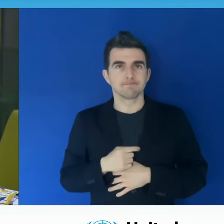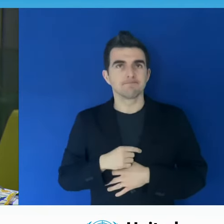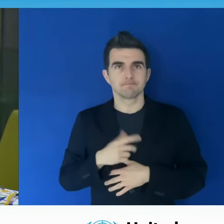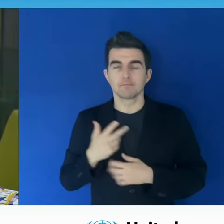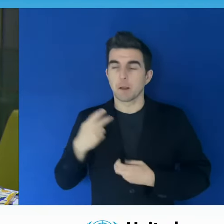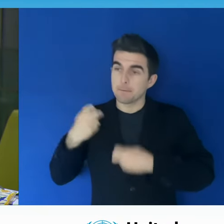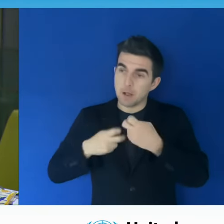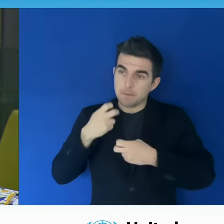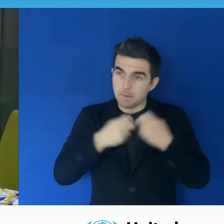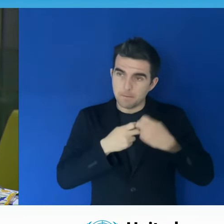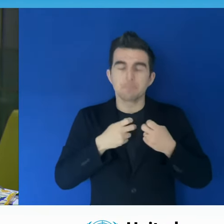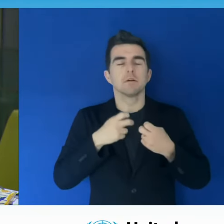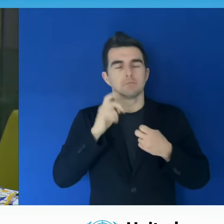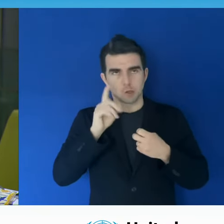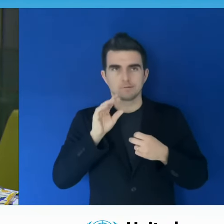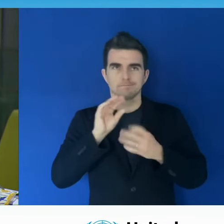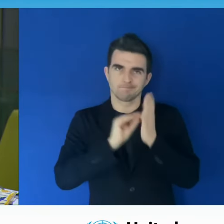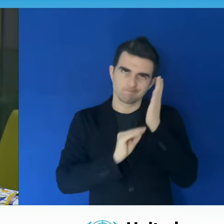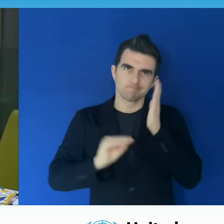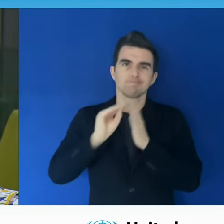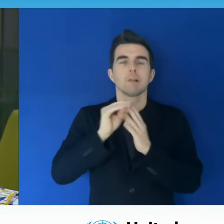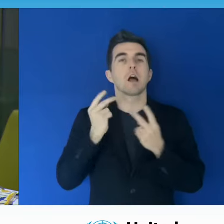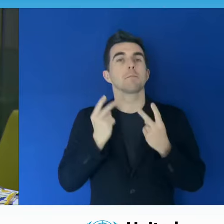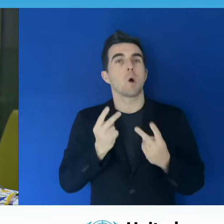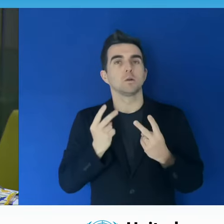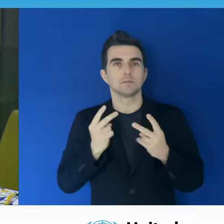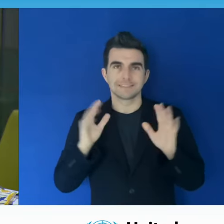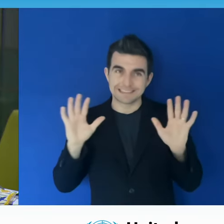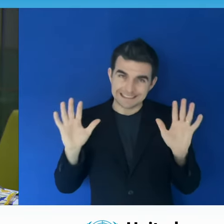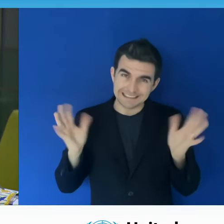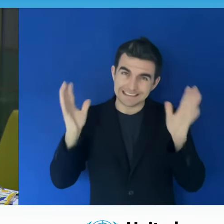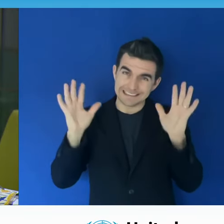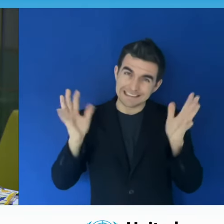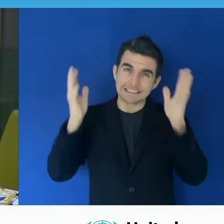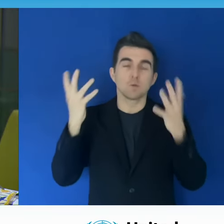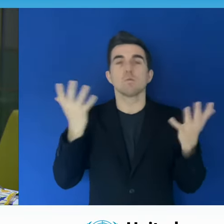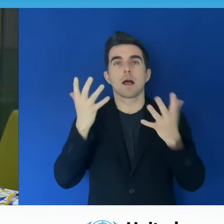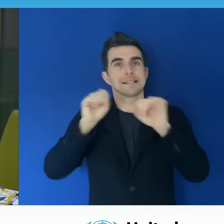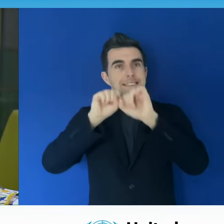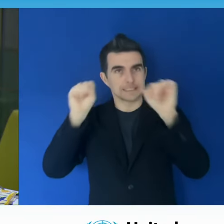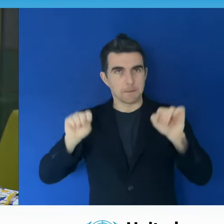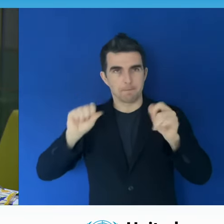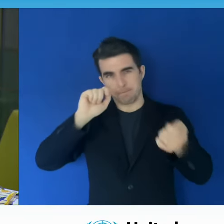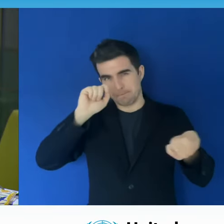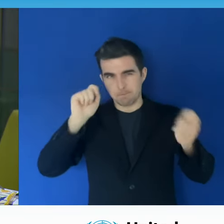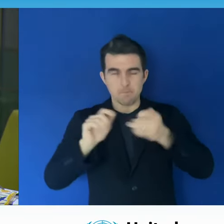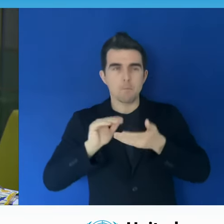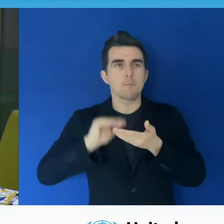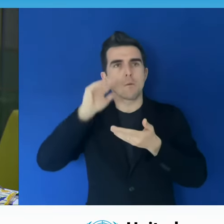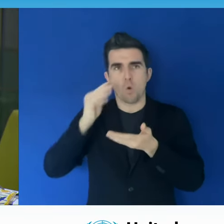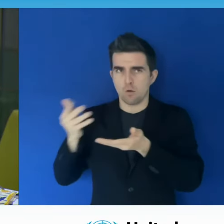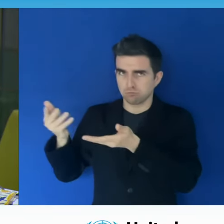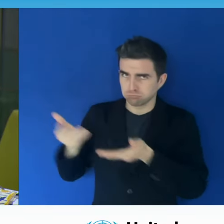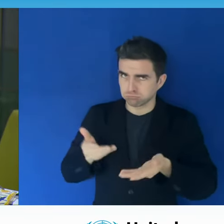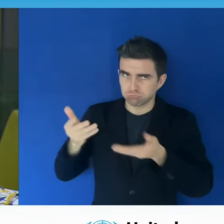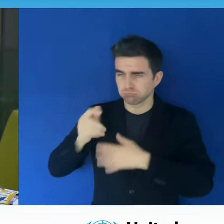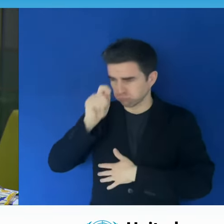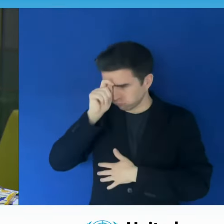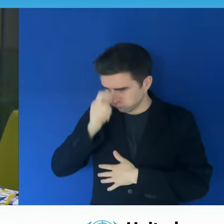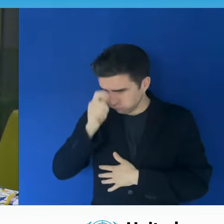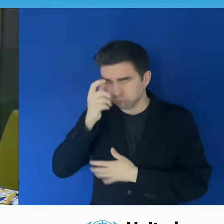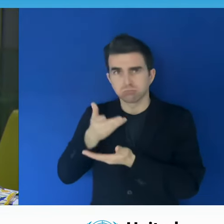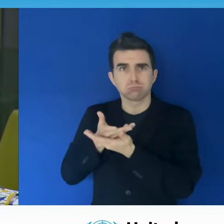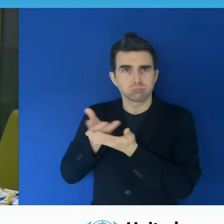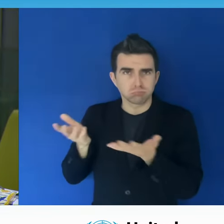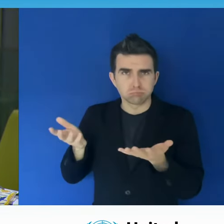push for the system to create even more space for this. And I had the opportunity to attend an